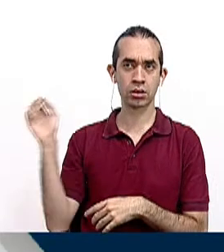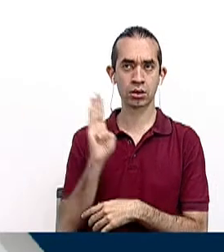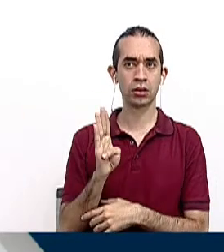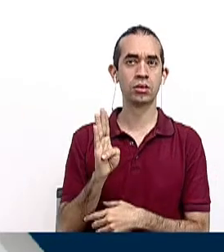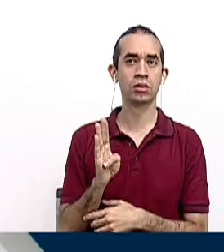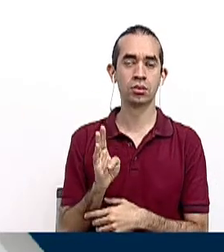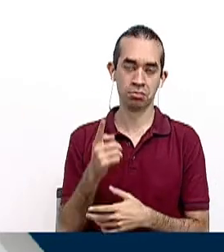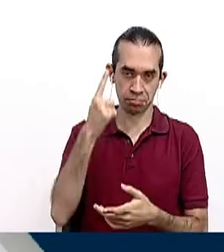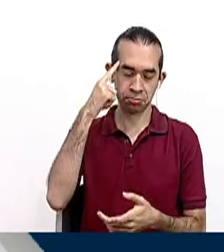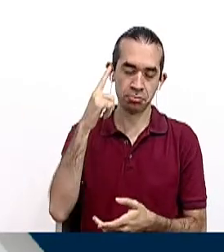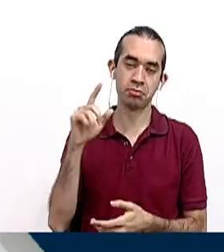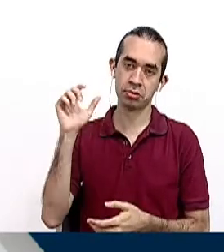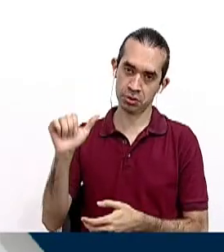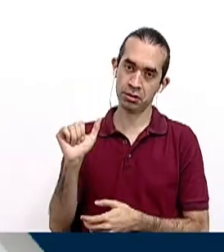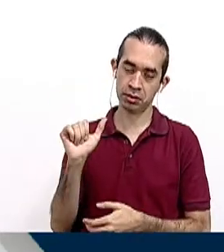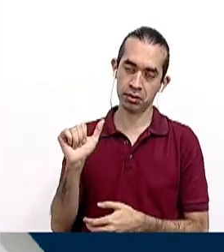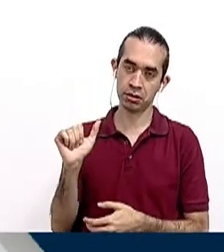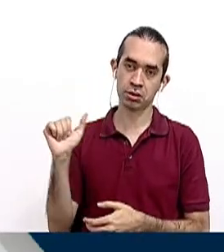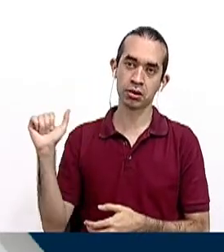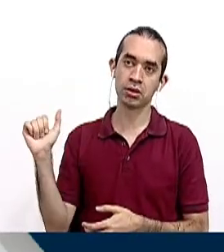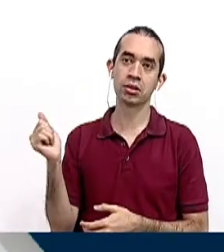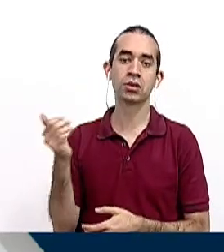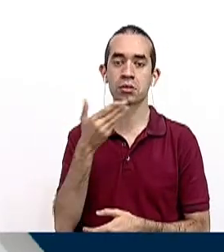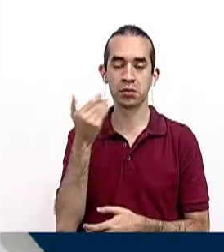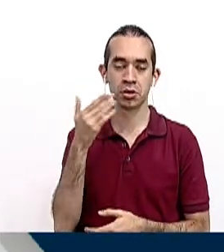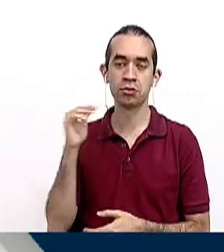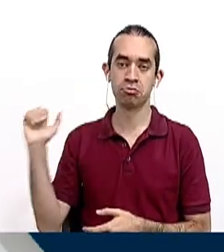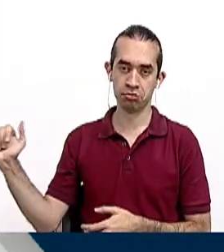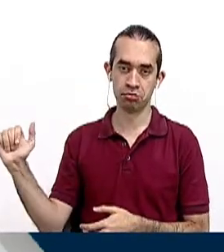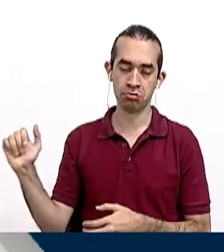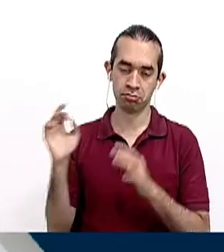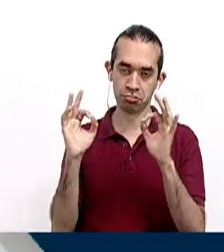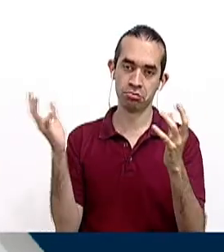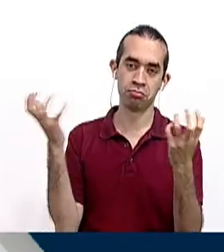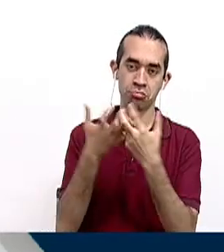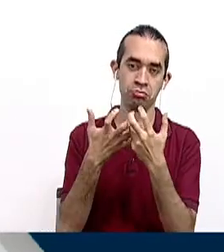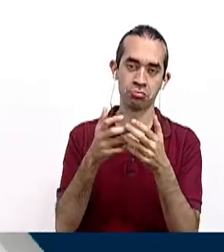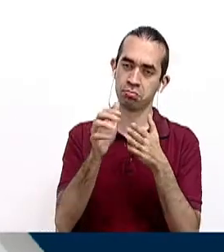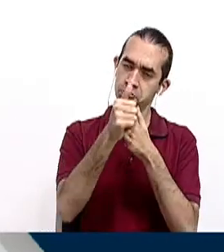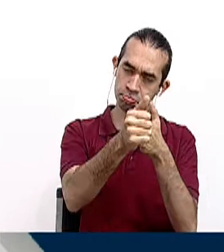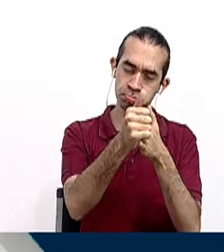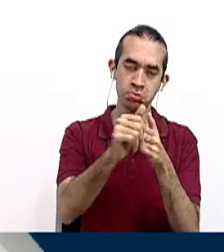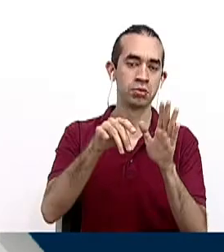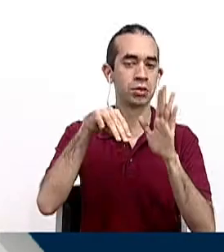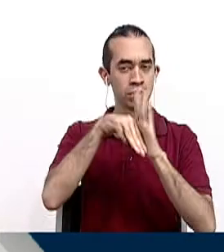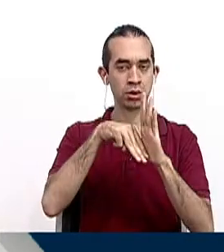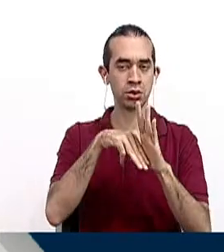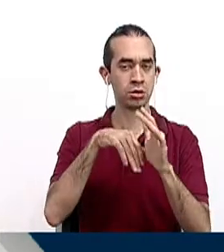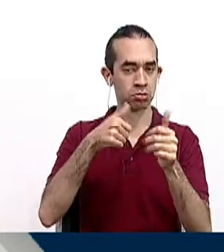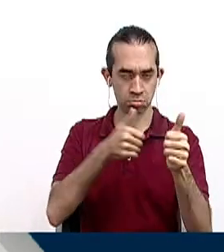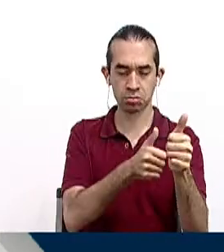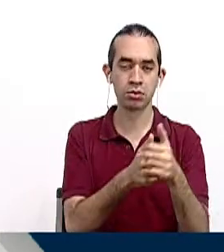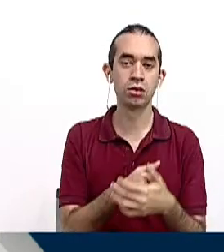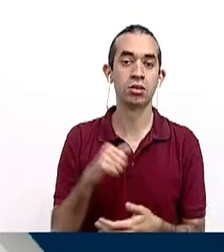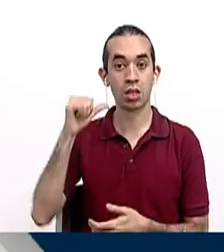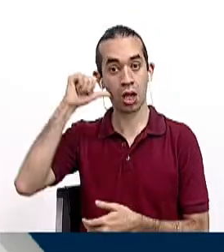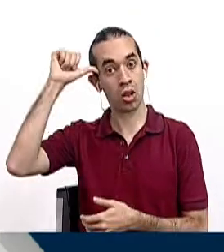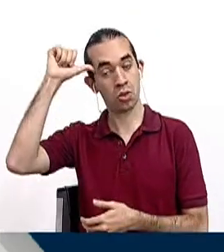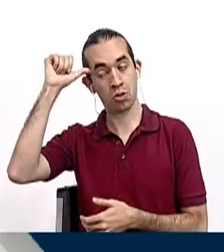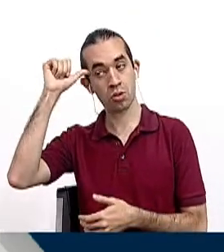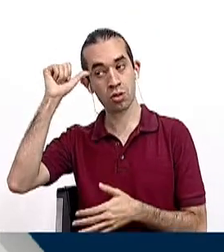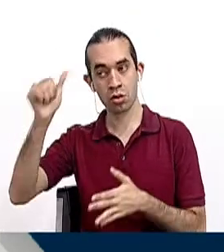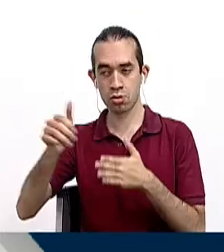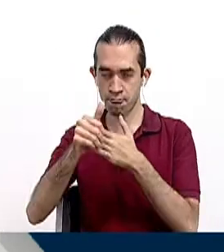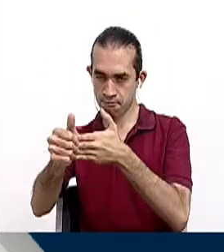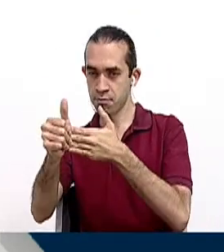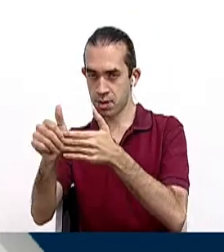case, I think A better represents role model, right? And adults are role models for many teenagers.